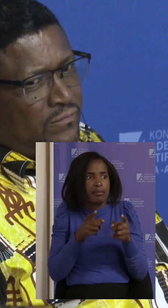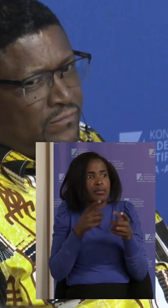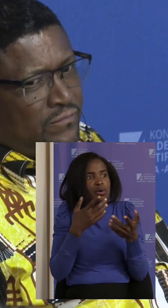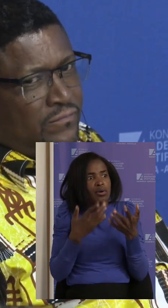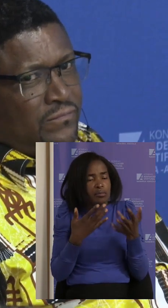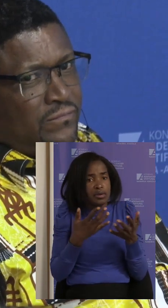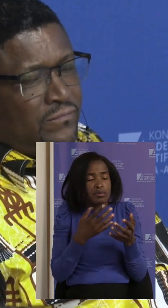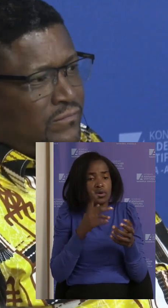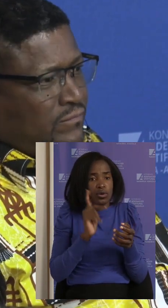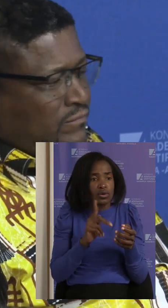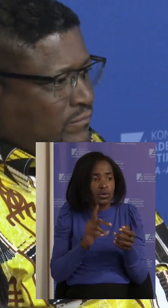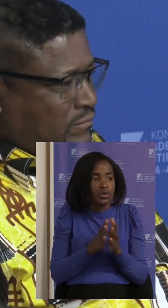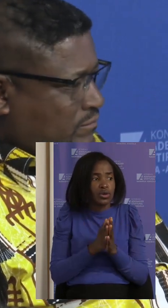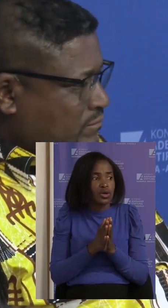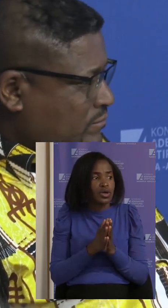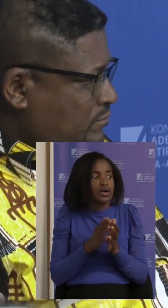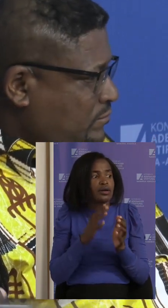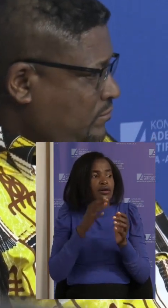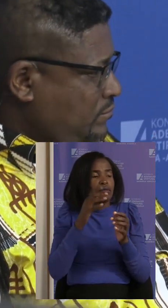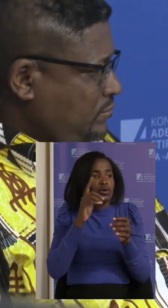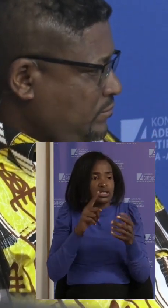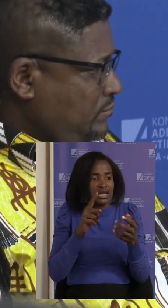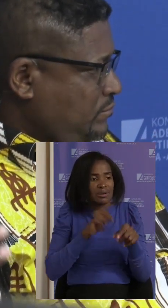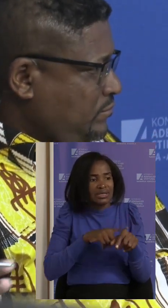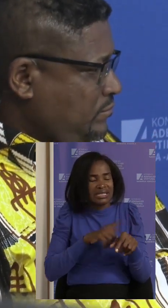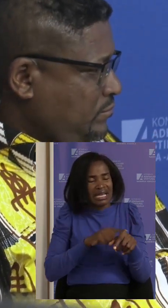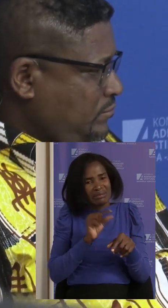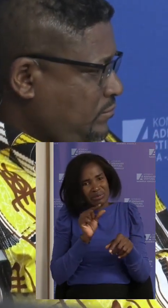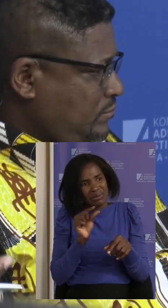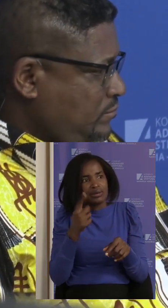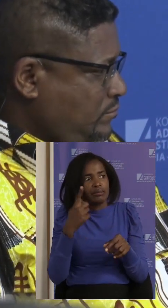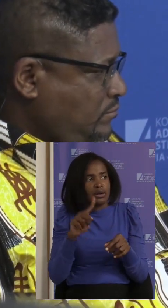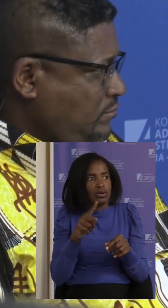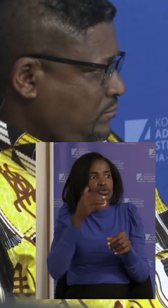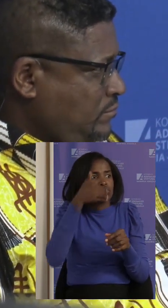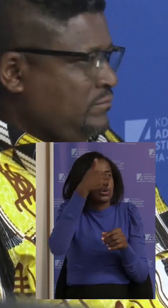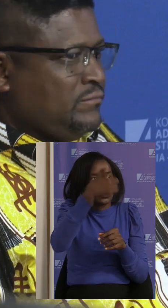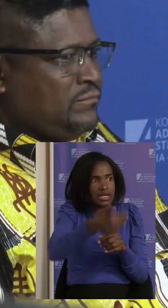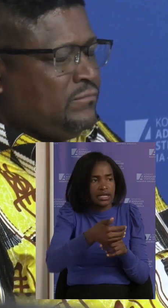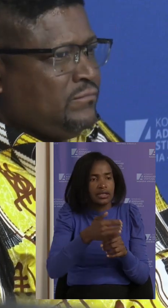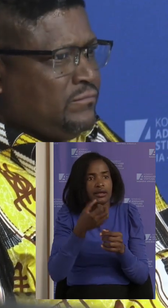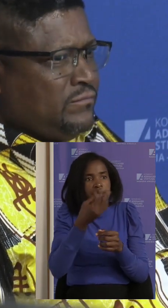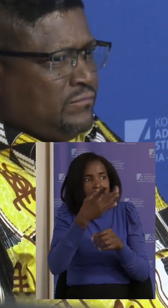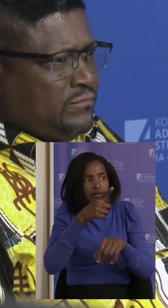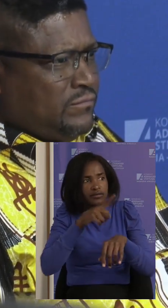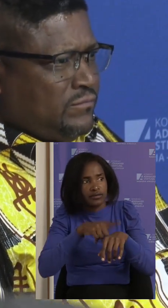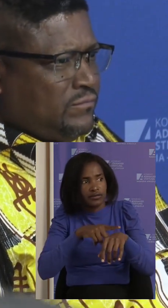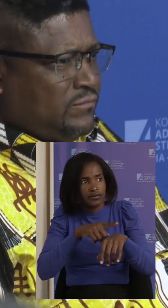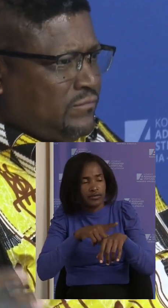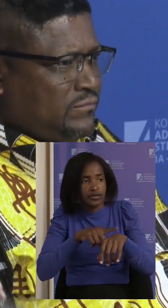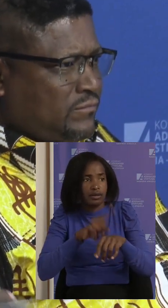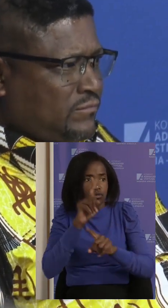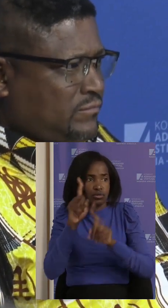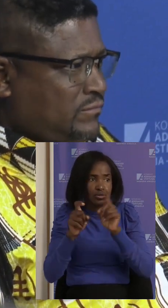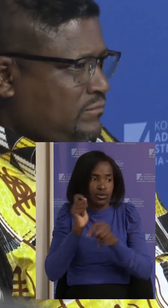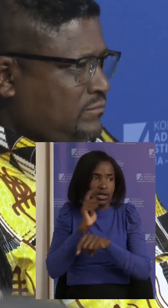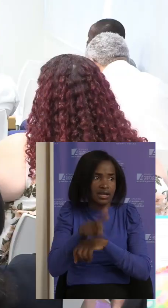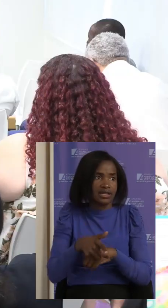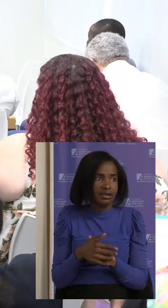into account that we need to also move on to the next question, but we are also going to open up a floor for interventions and as well at a later